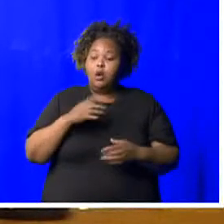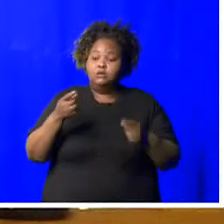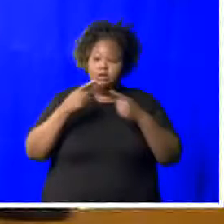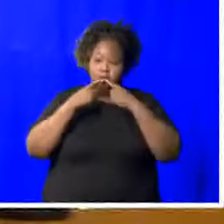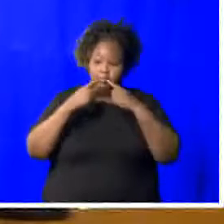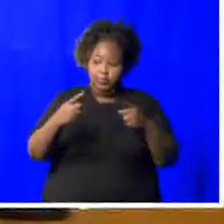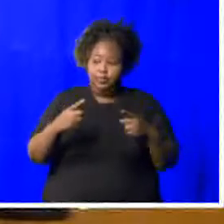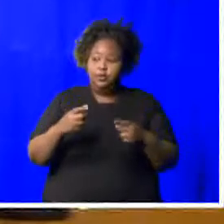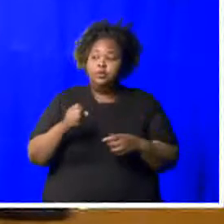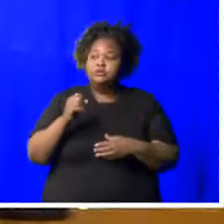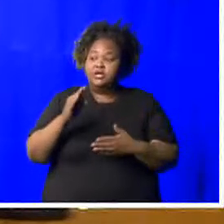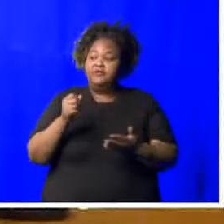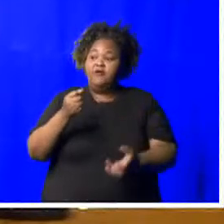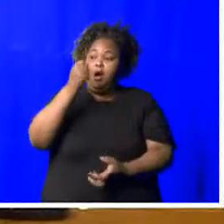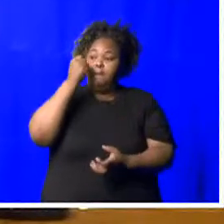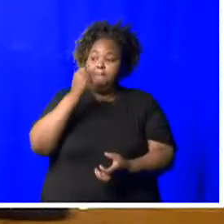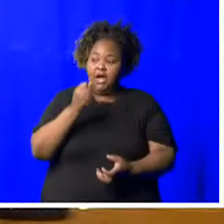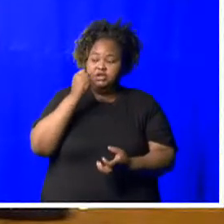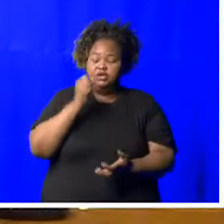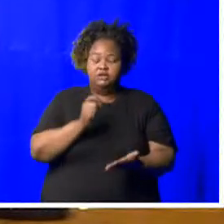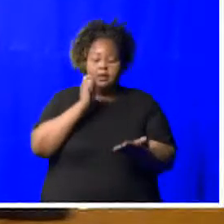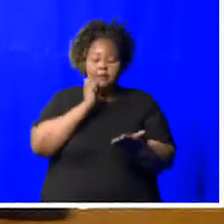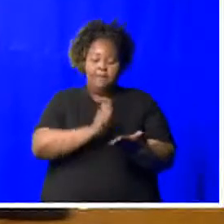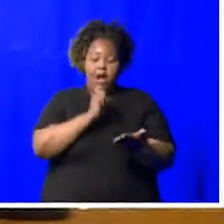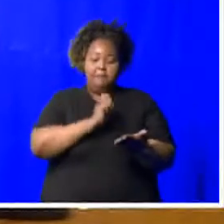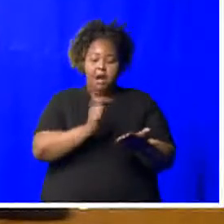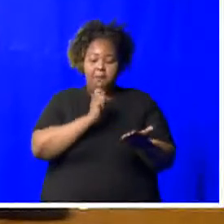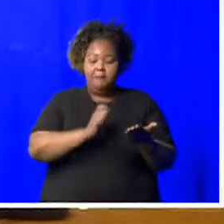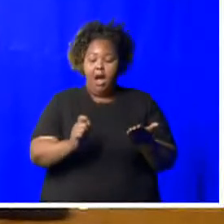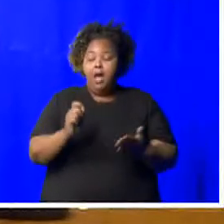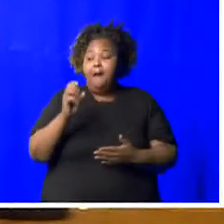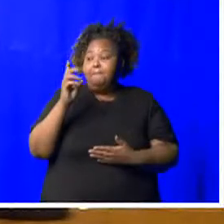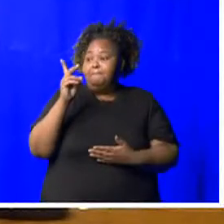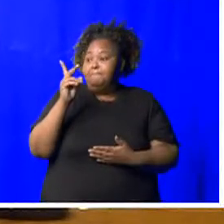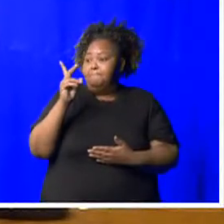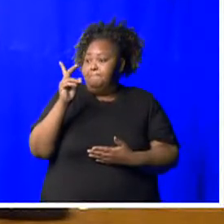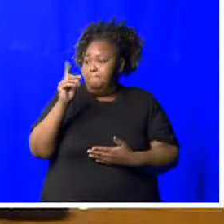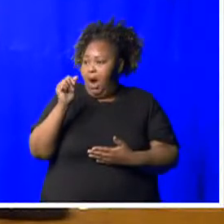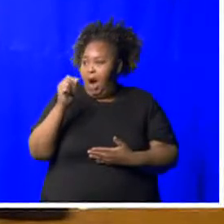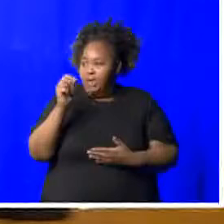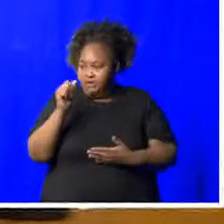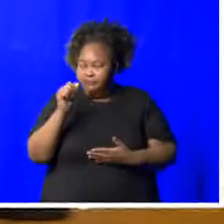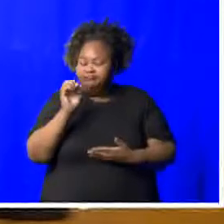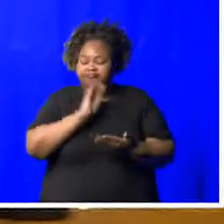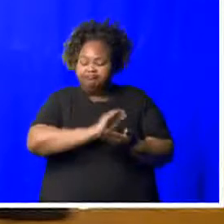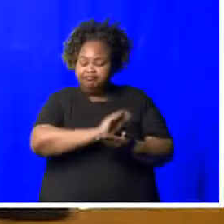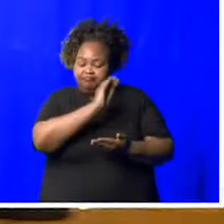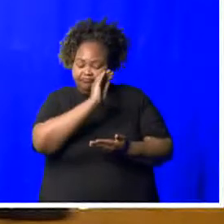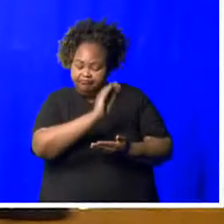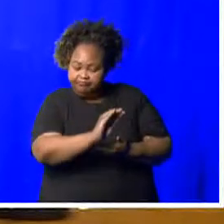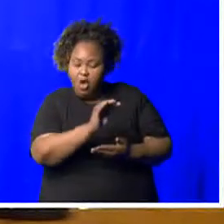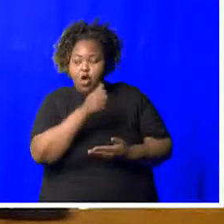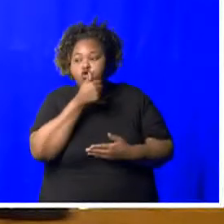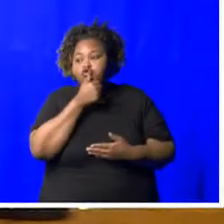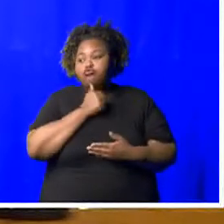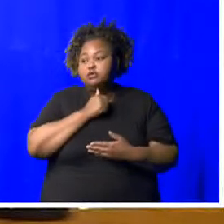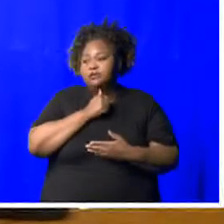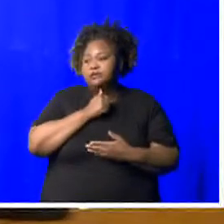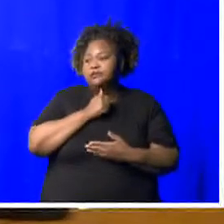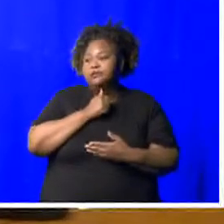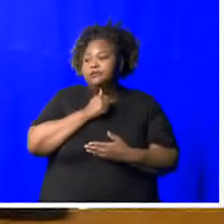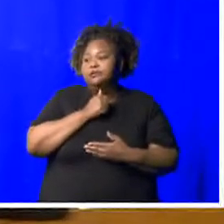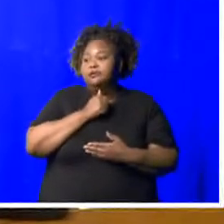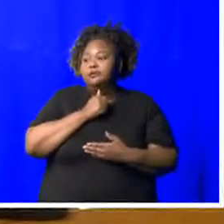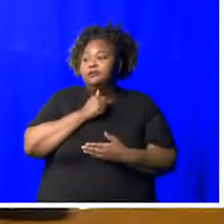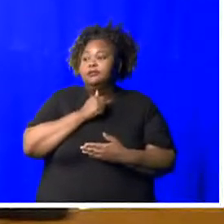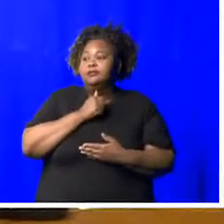of allocating the limited resource to the most needed areas. At any given point in time, the resources